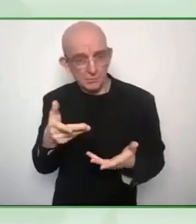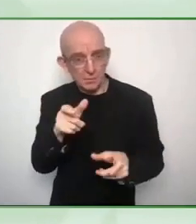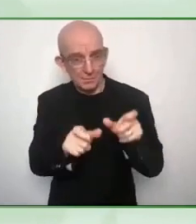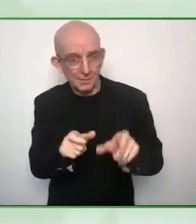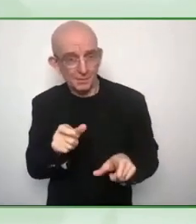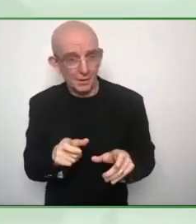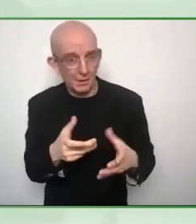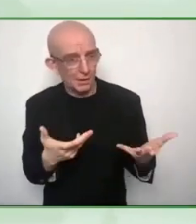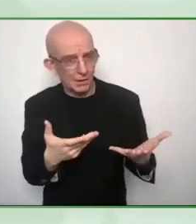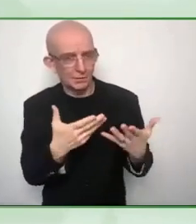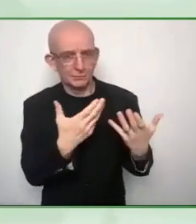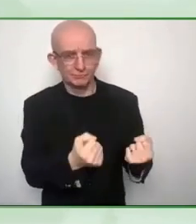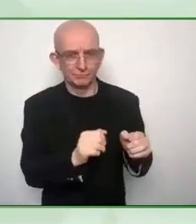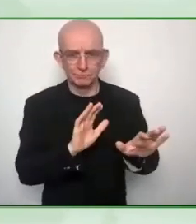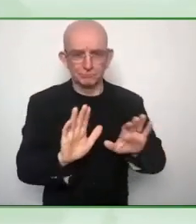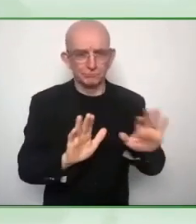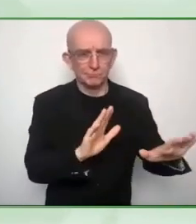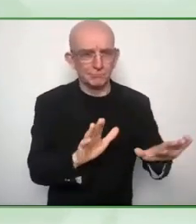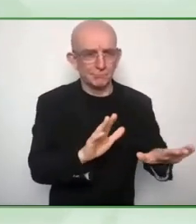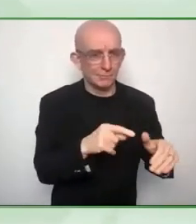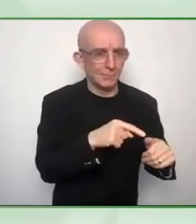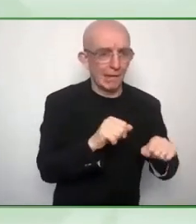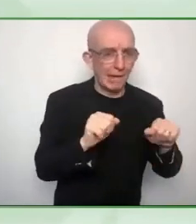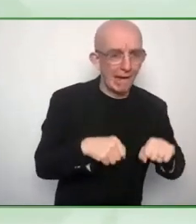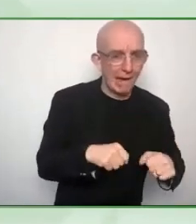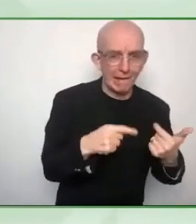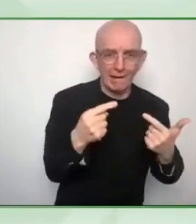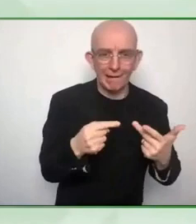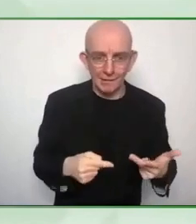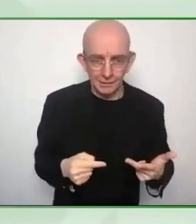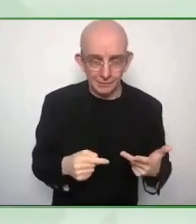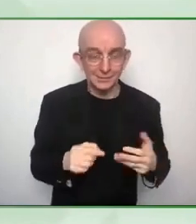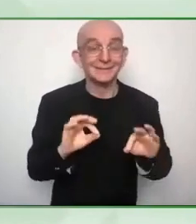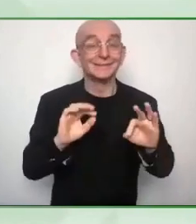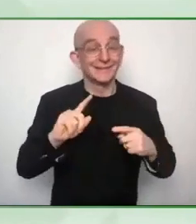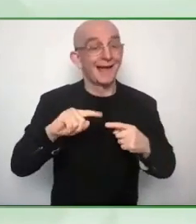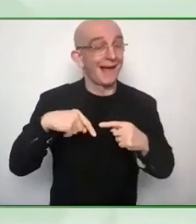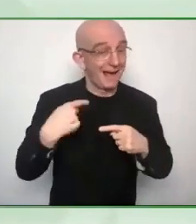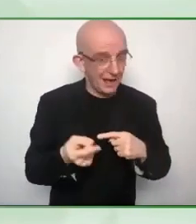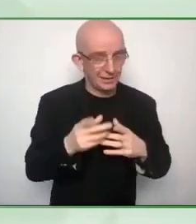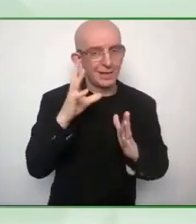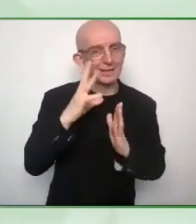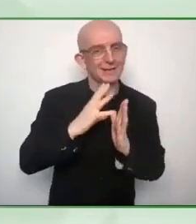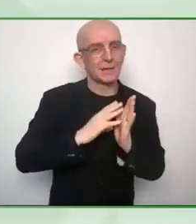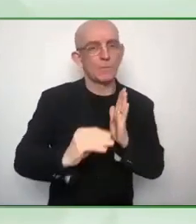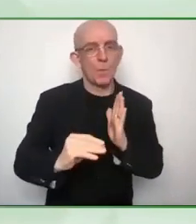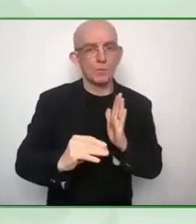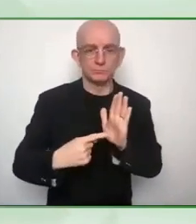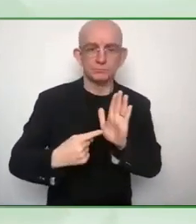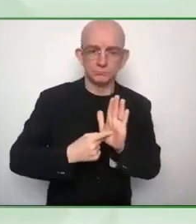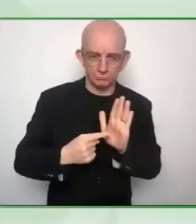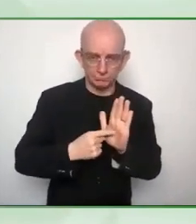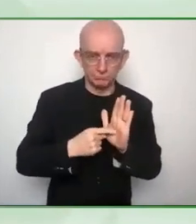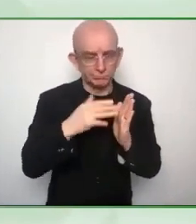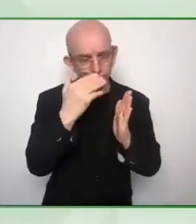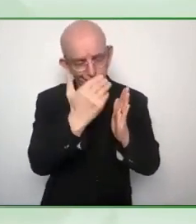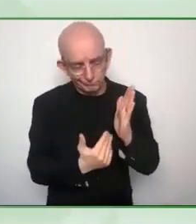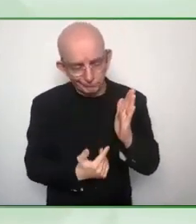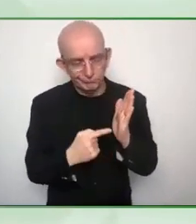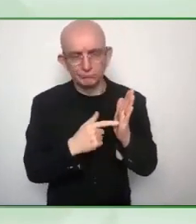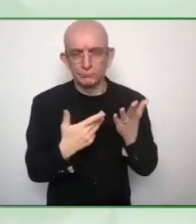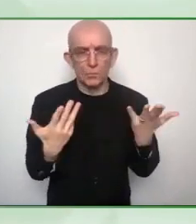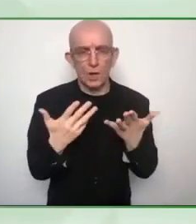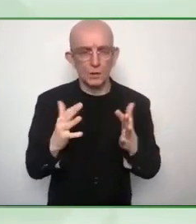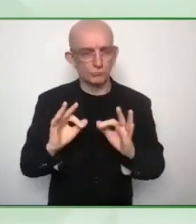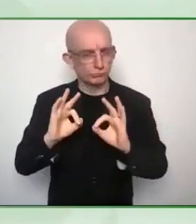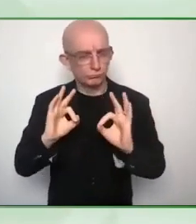Zero Project can help us a lot with all the experience that you've had throughout the years. So we really encourage Zero